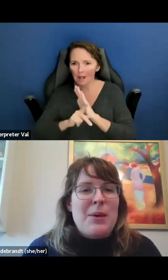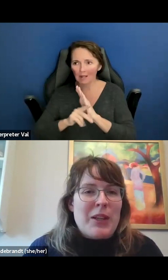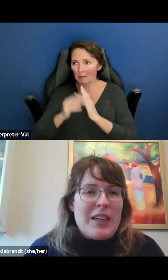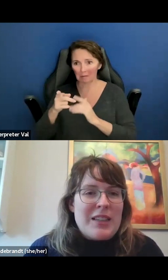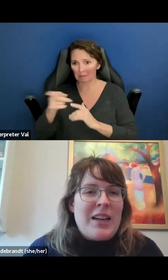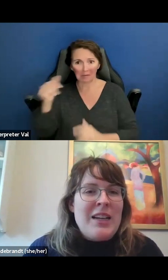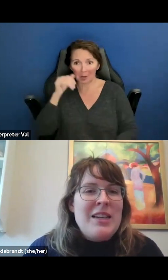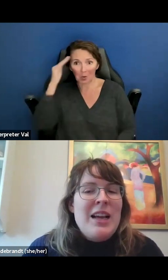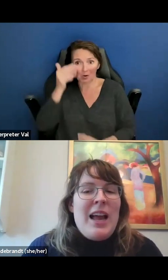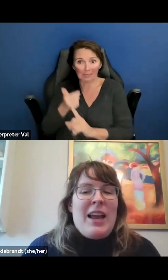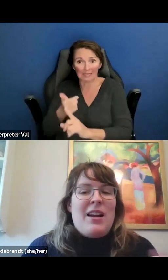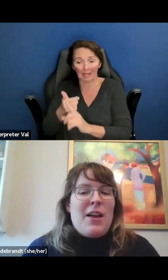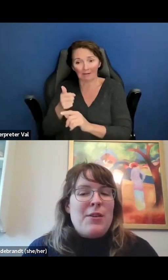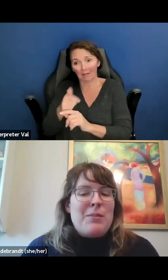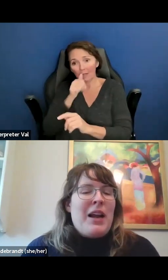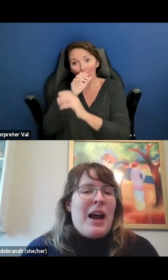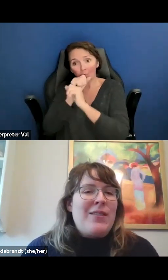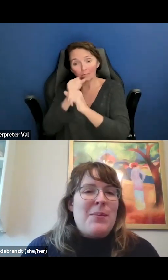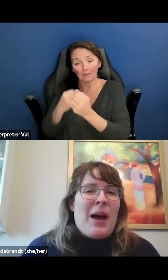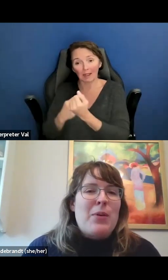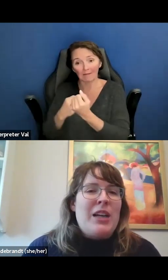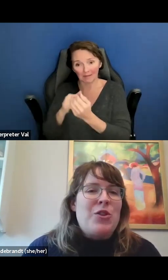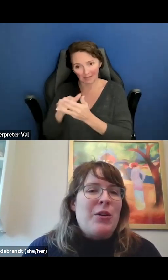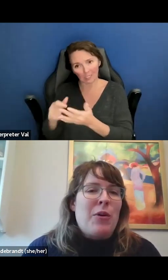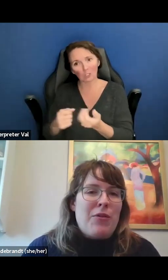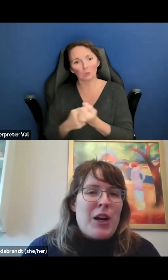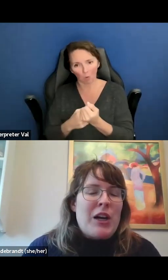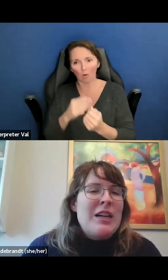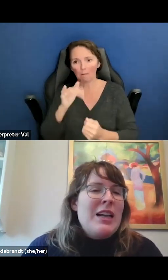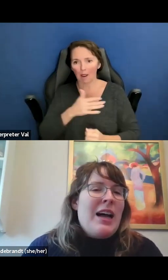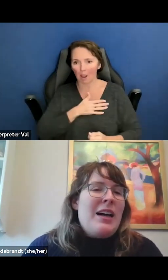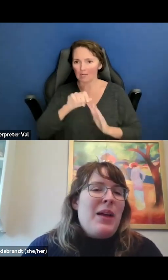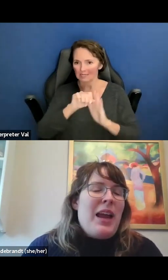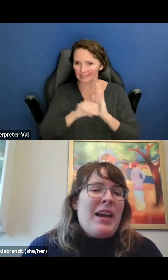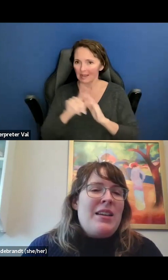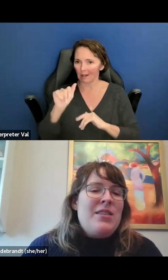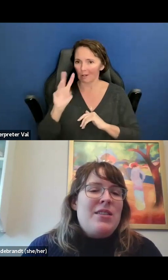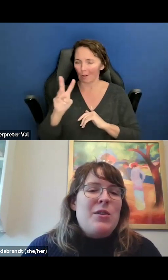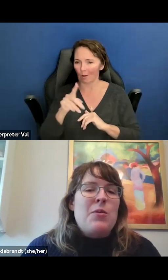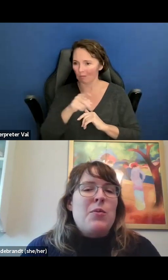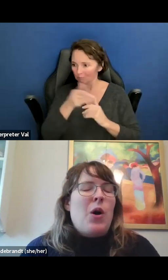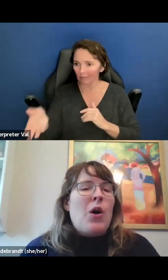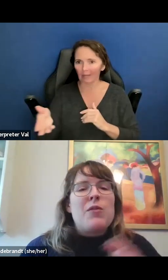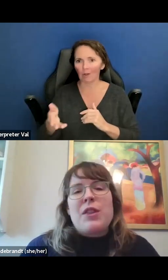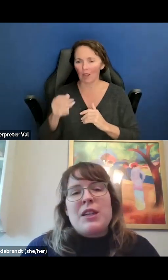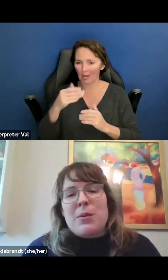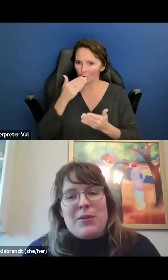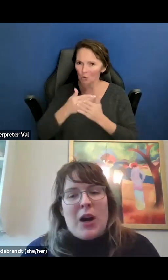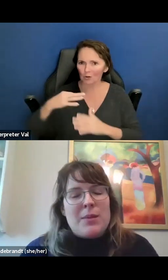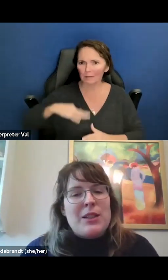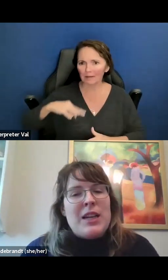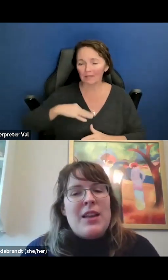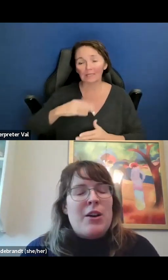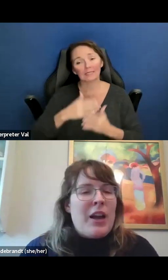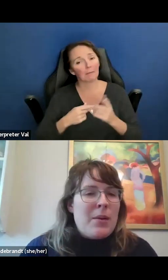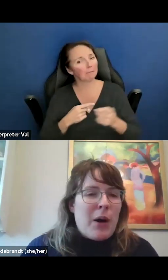process and going to be really excited, and others might have some apprehension or fear. And so all of the things that we've